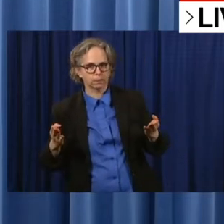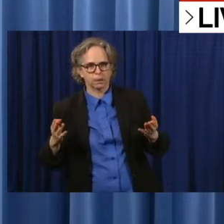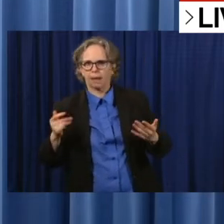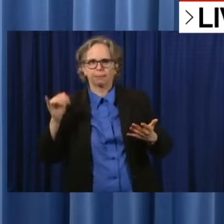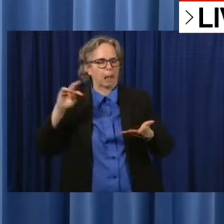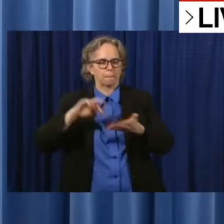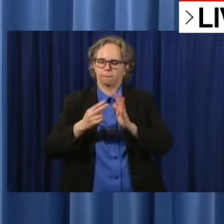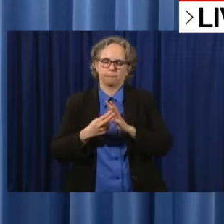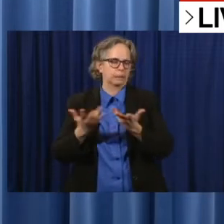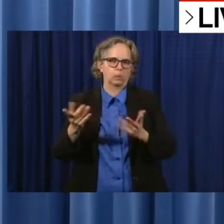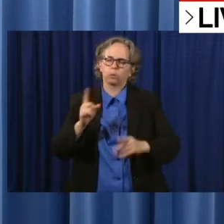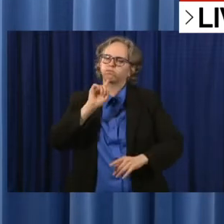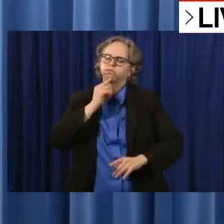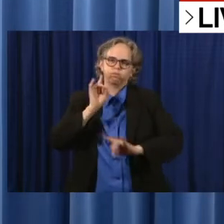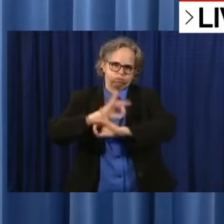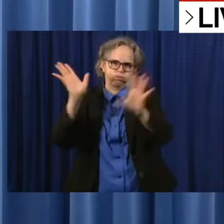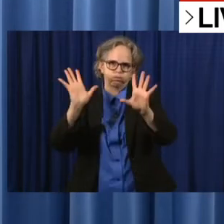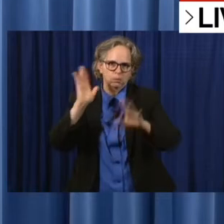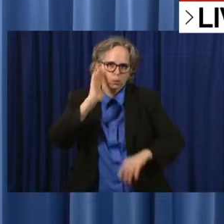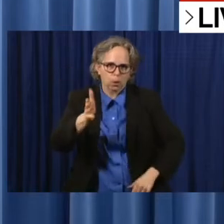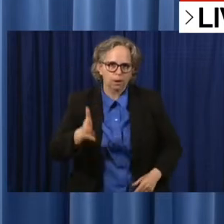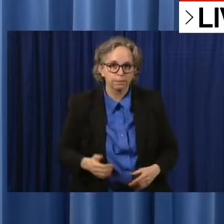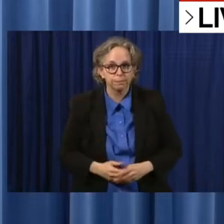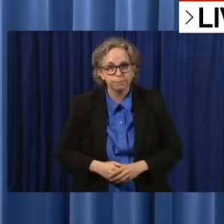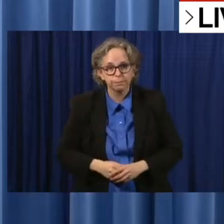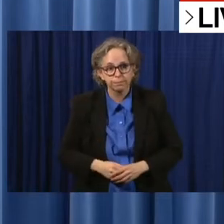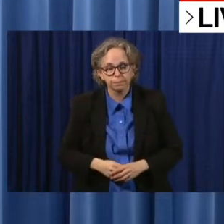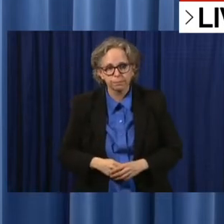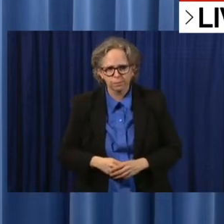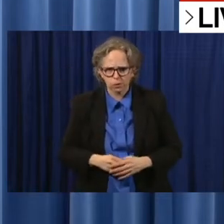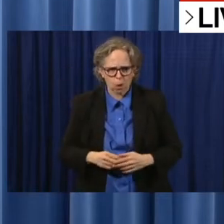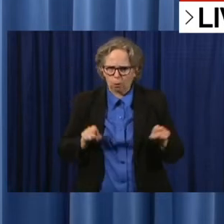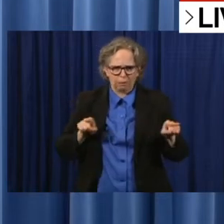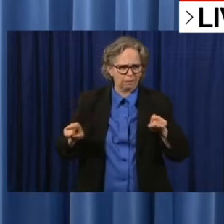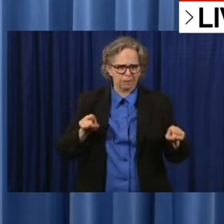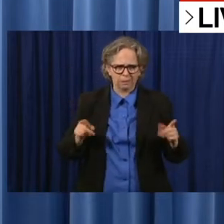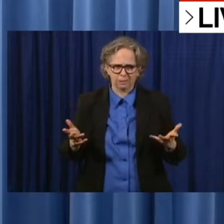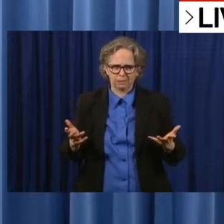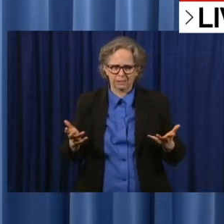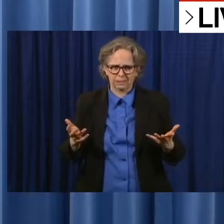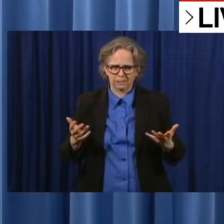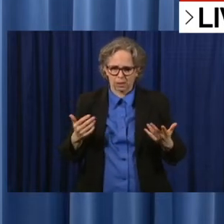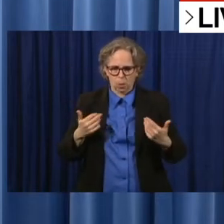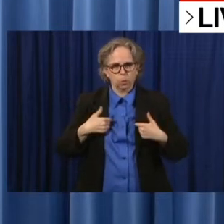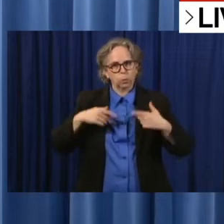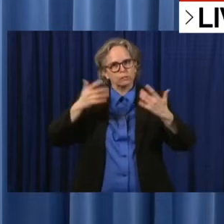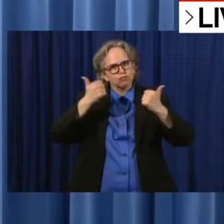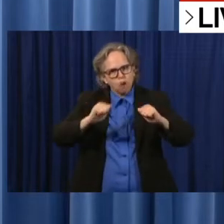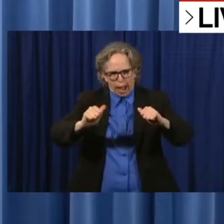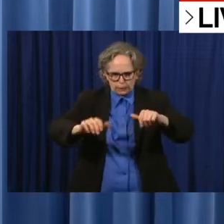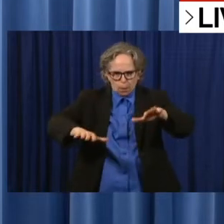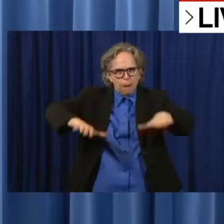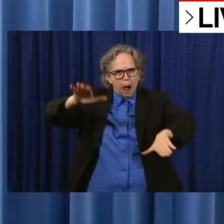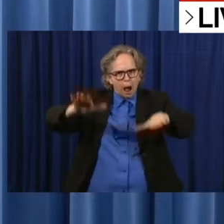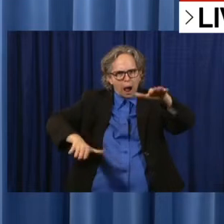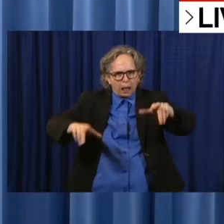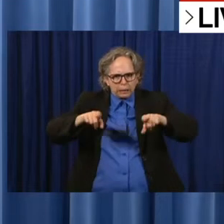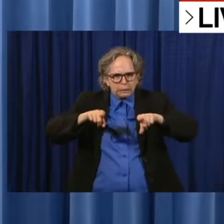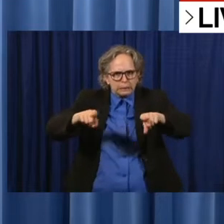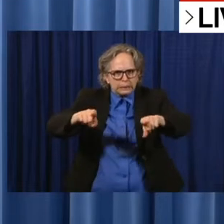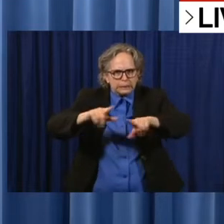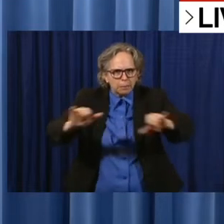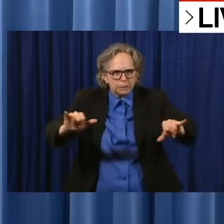as well. So we can do two things at once, and it's up really to all of us to make sure that